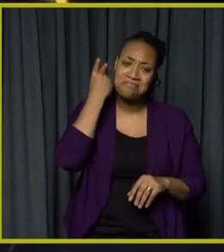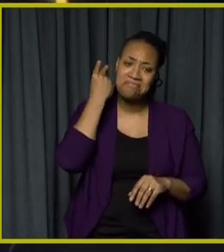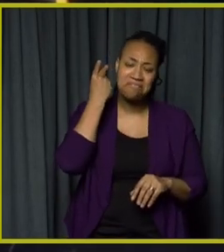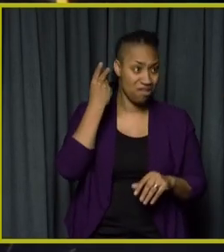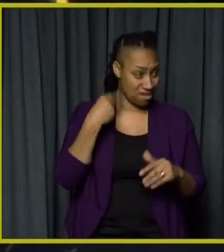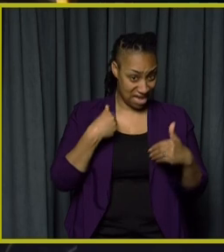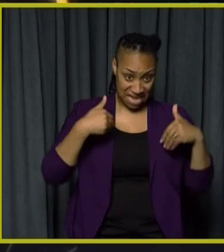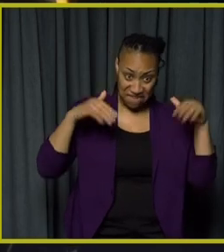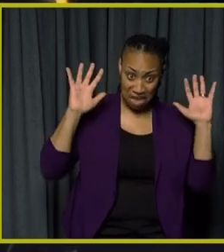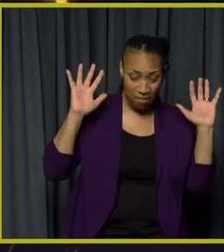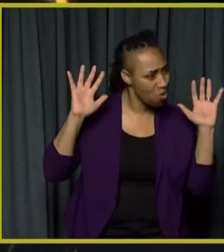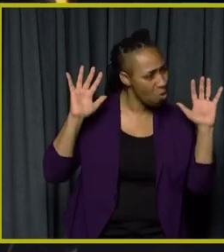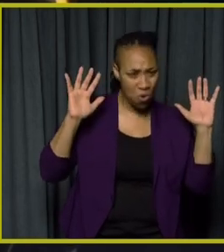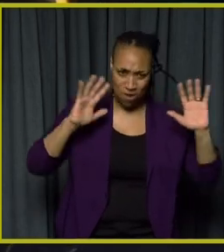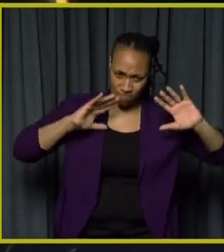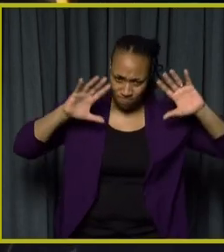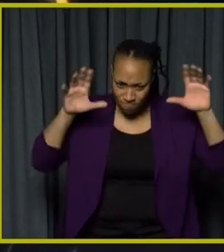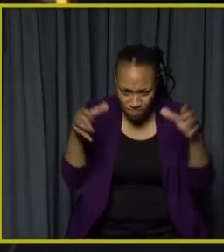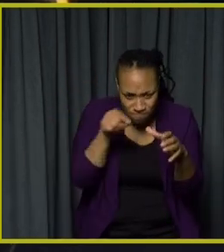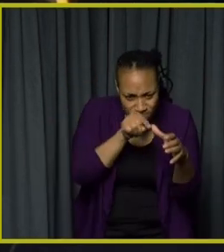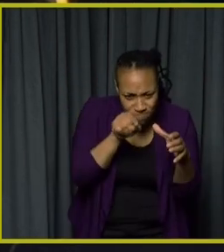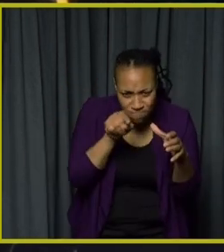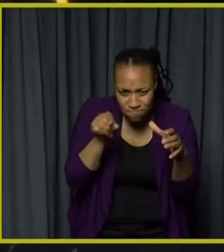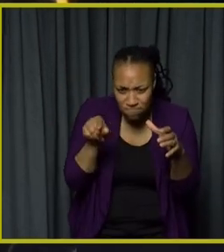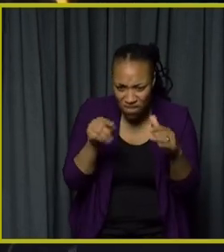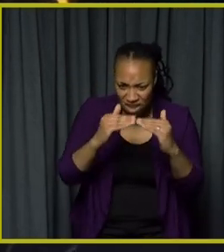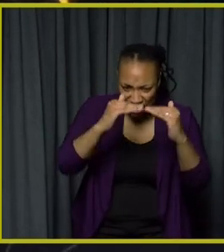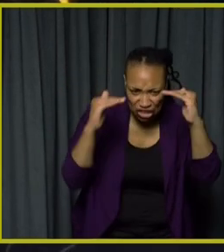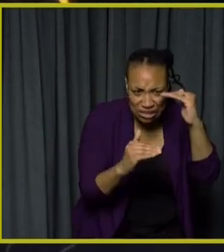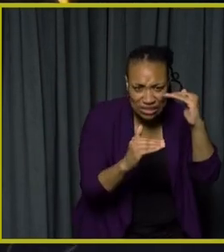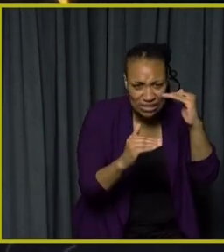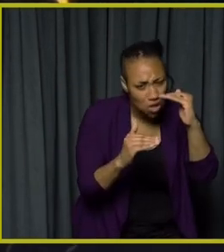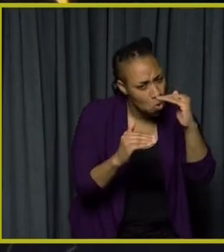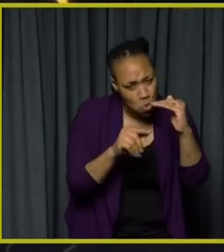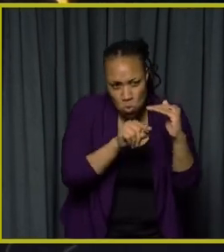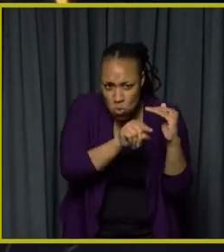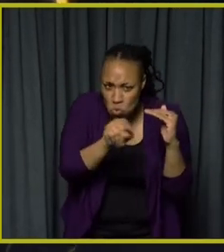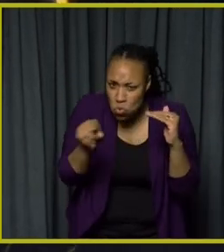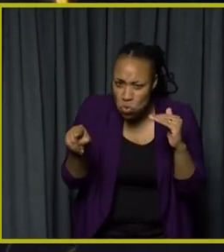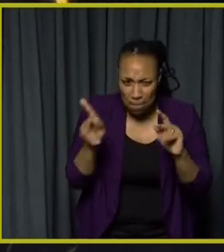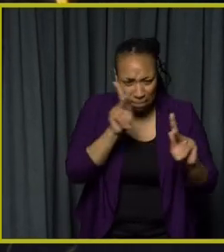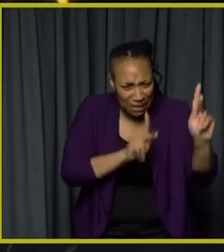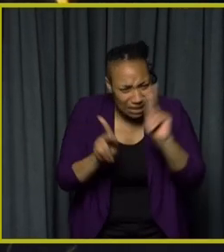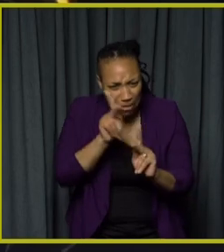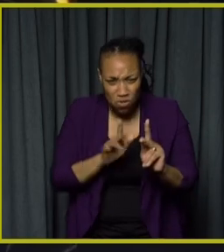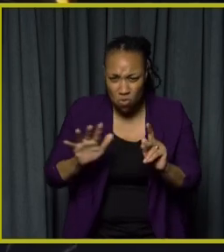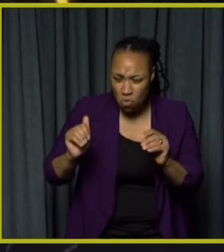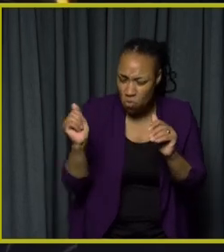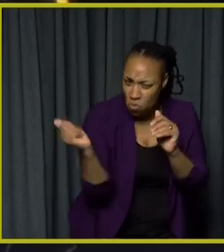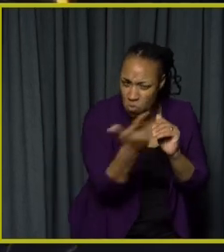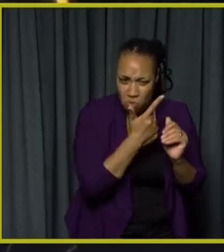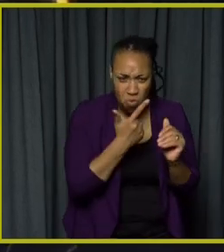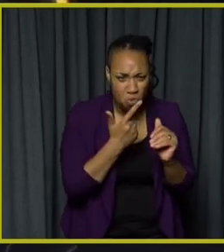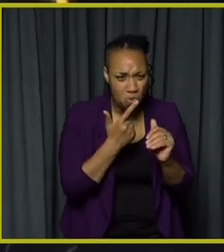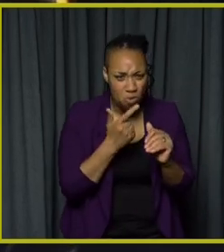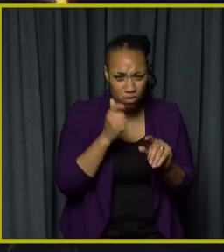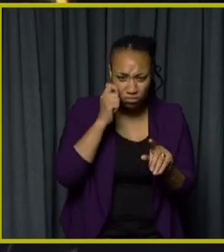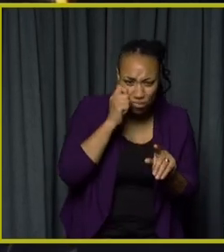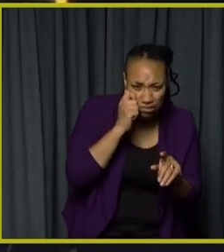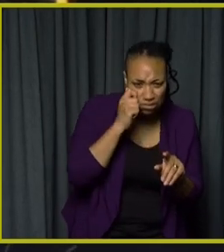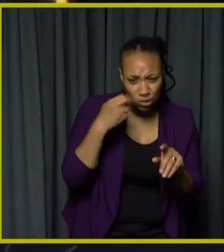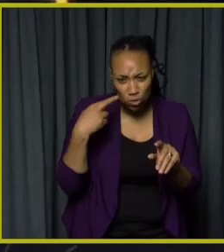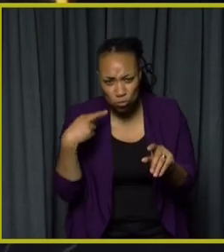poverty for people of all races. Now I want you to meet John Henry, one of AFSCME's everyday